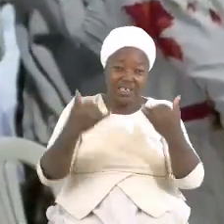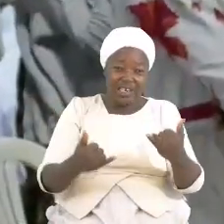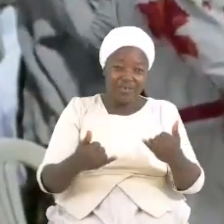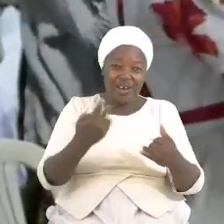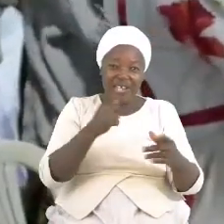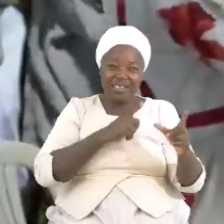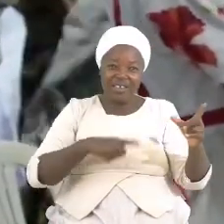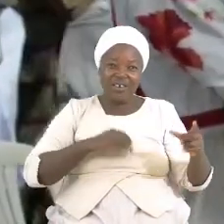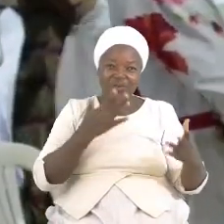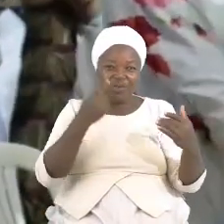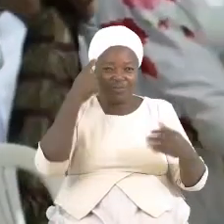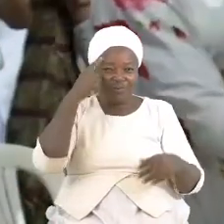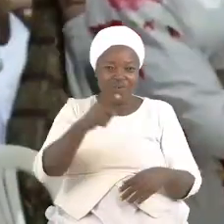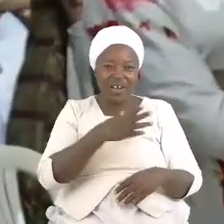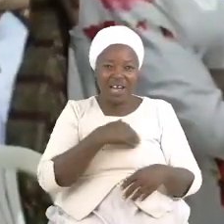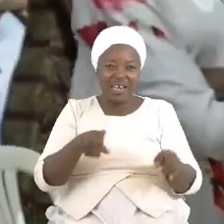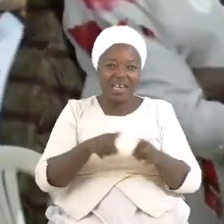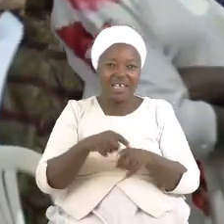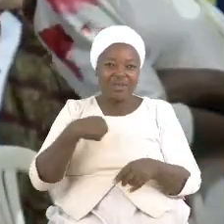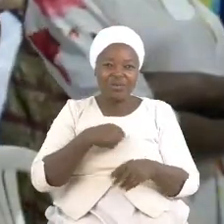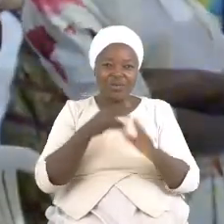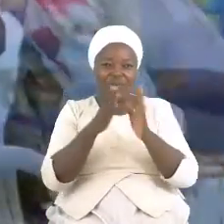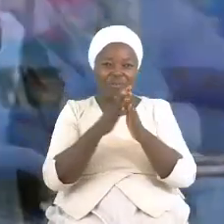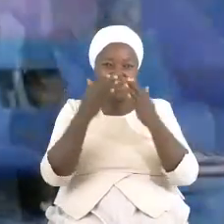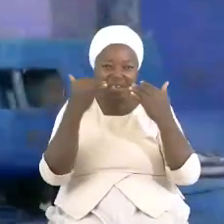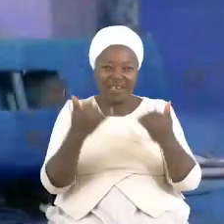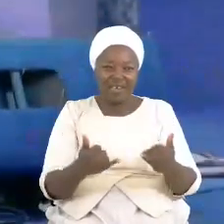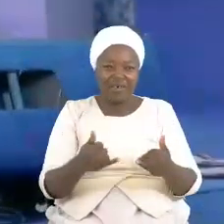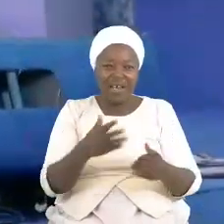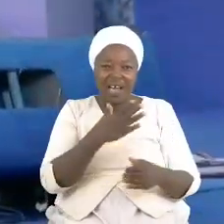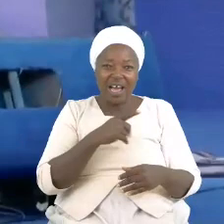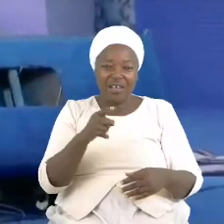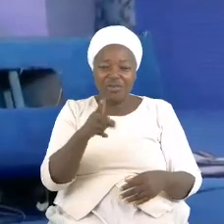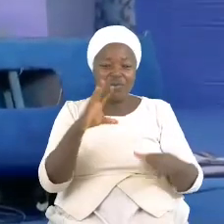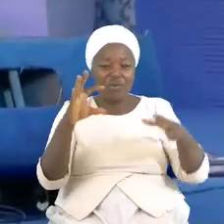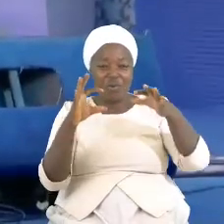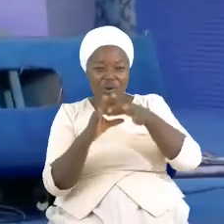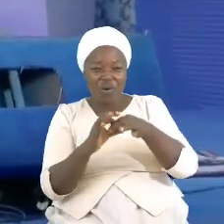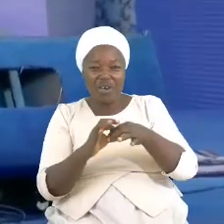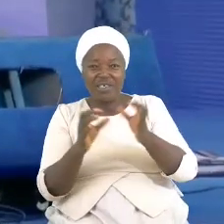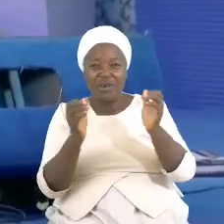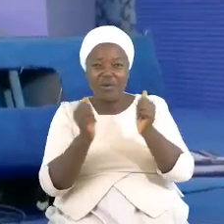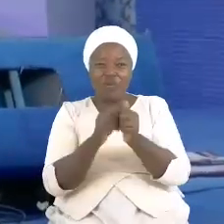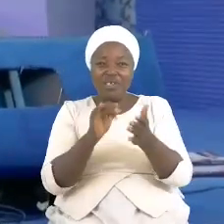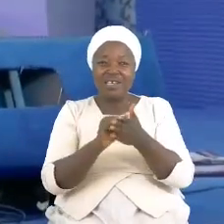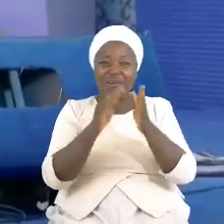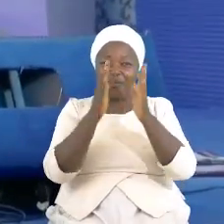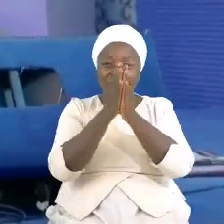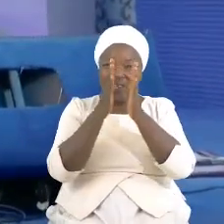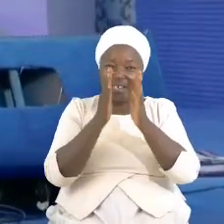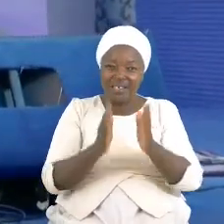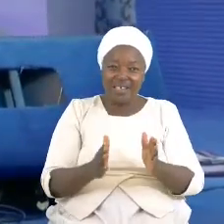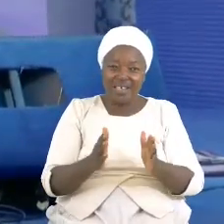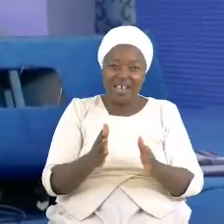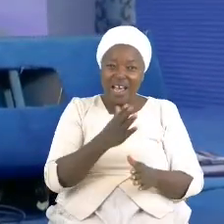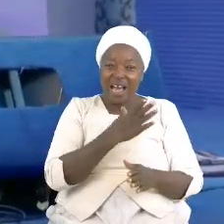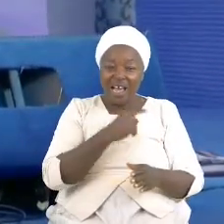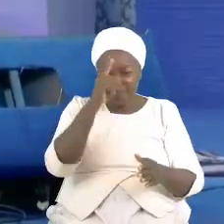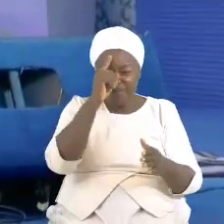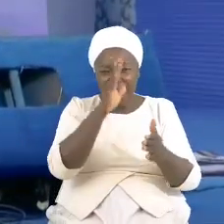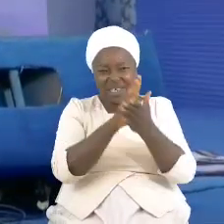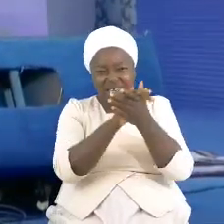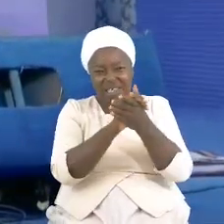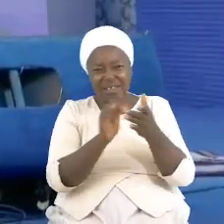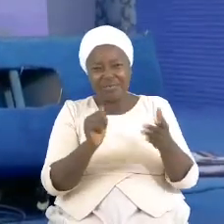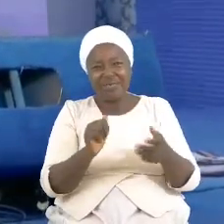we're praying now, and you connect with the prayer and believe that